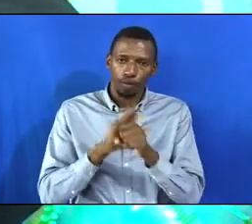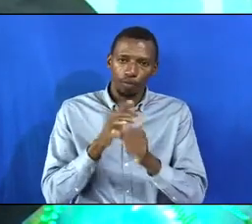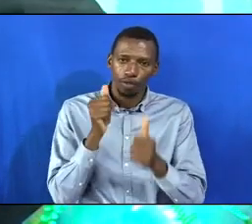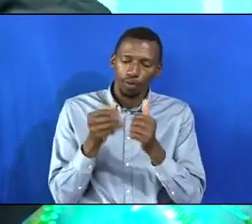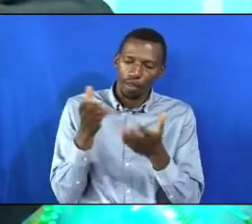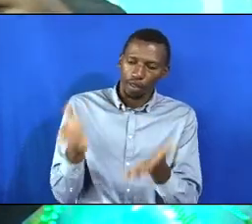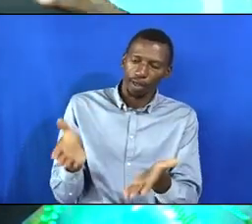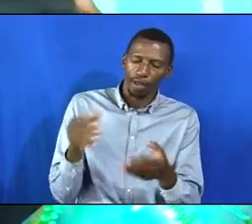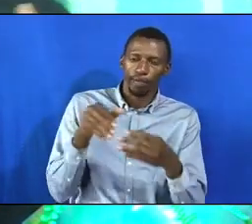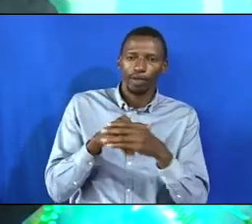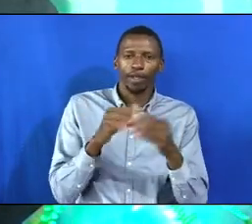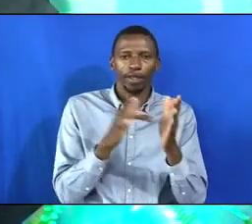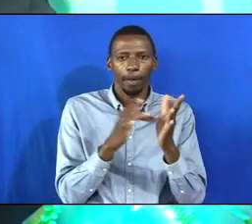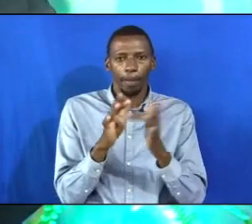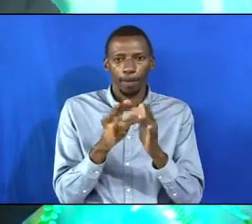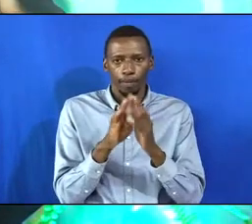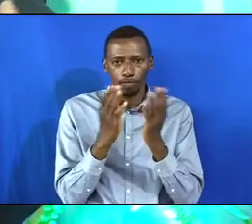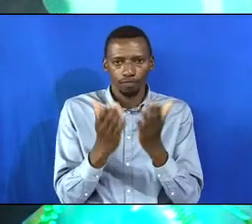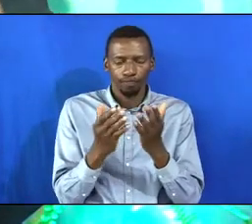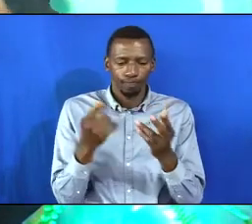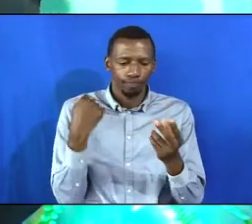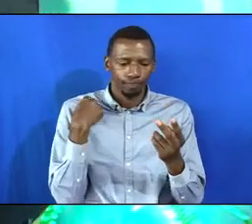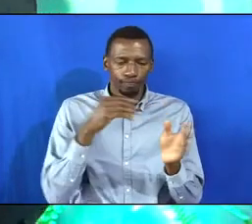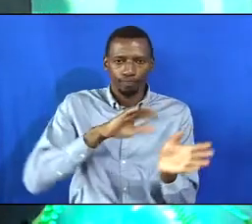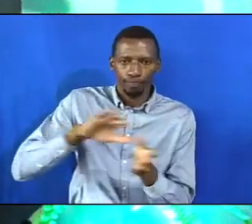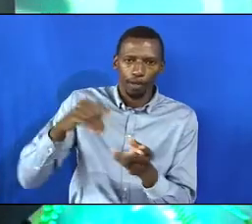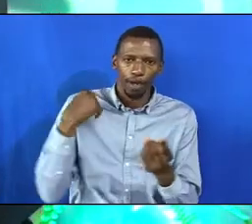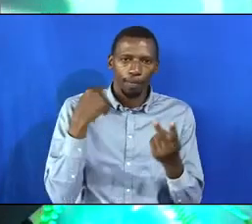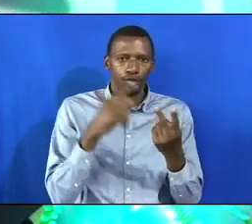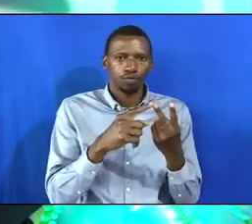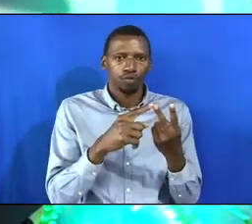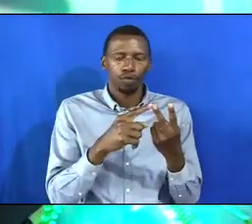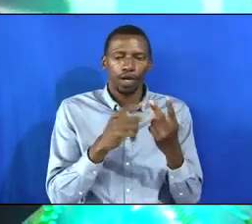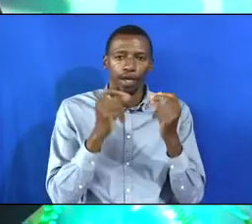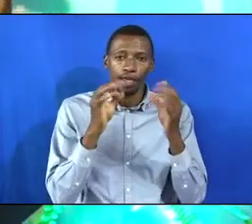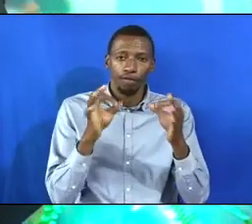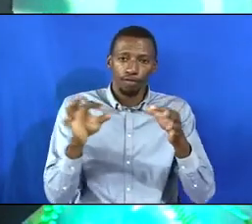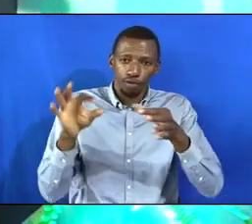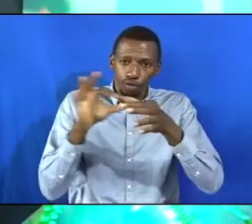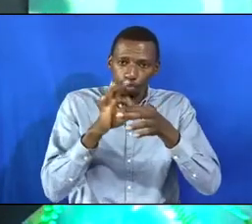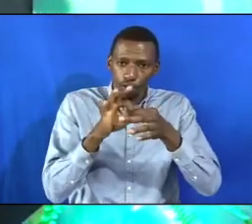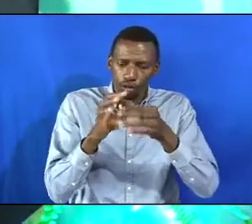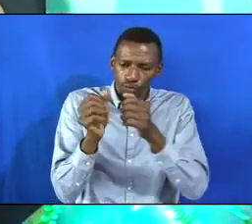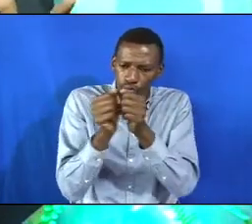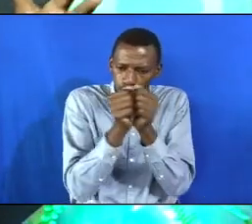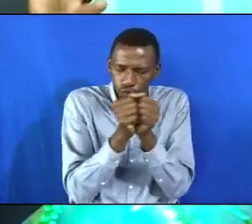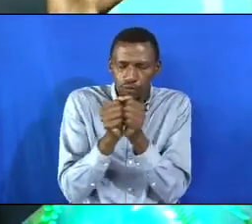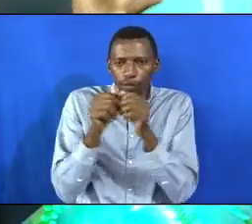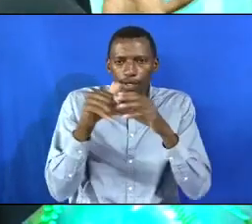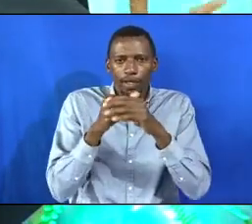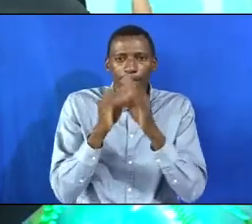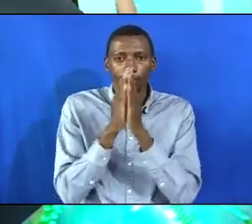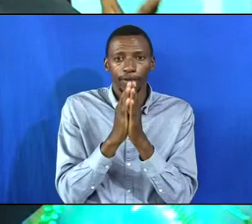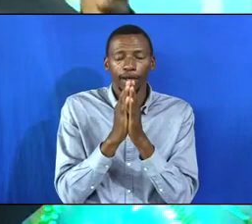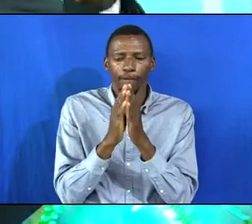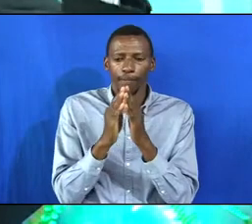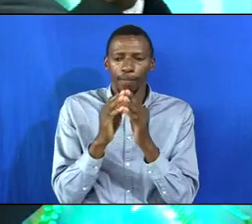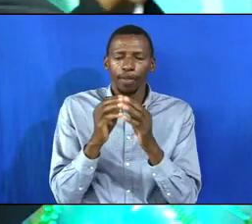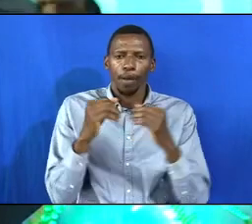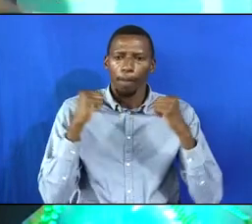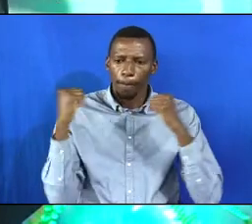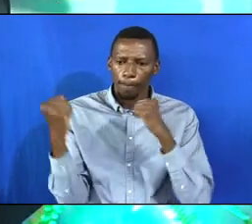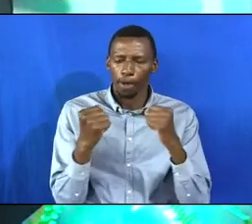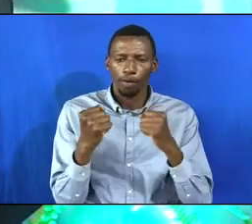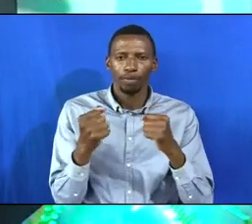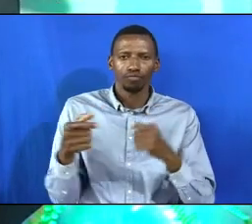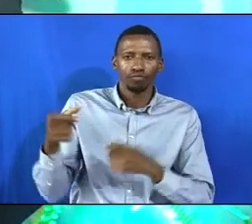Two, when we unite in prayer, the power increases. Three, in harmony, in line with